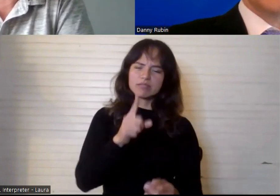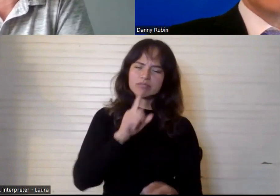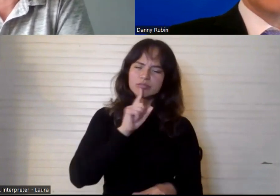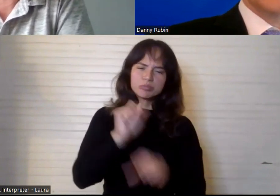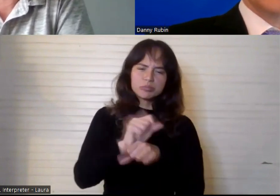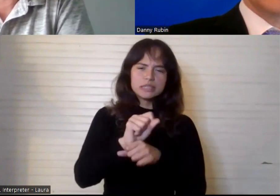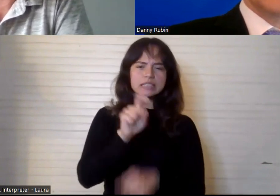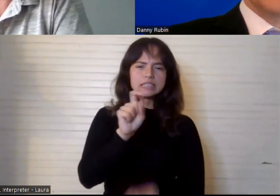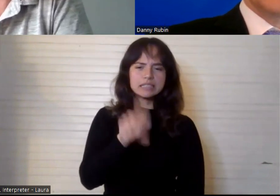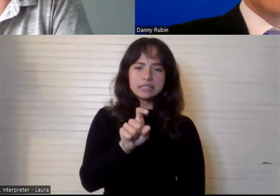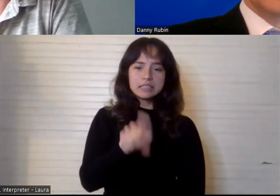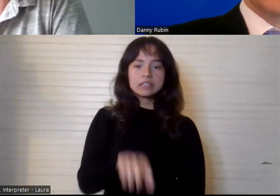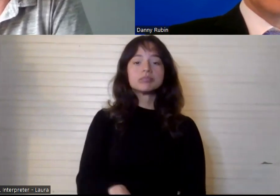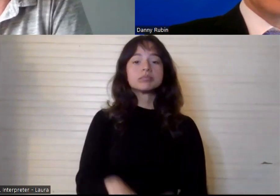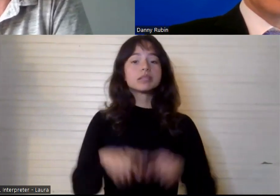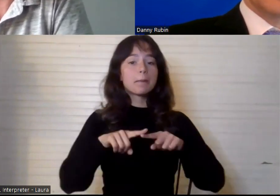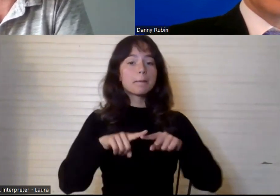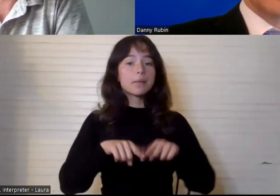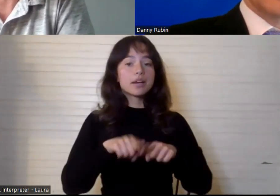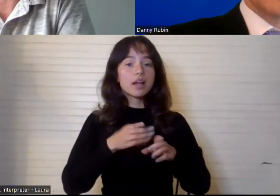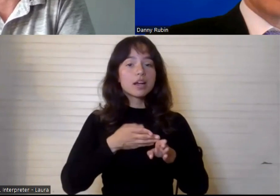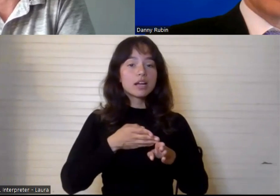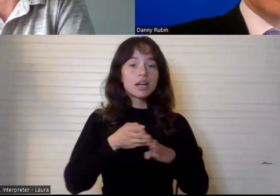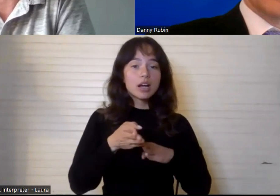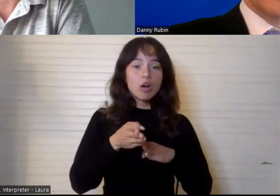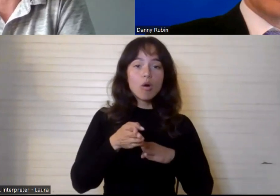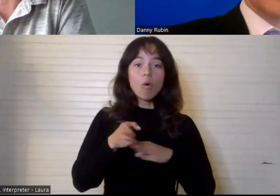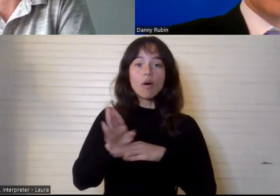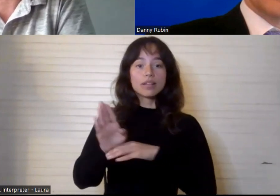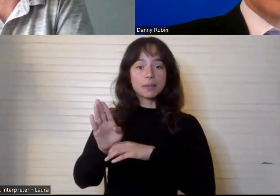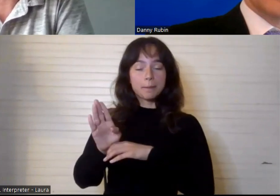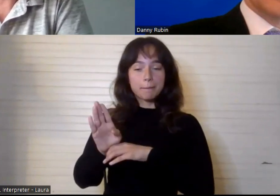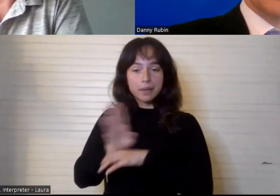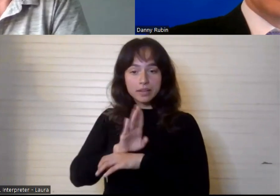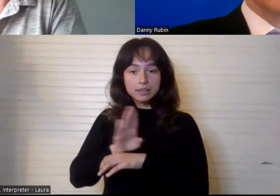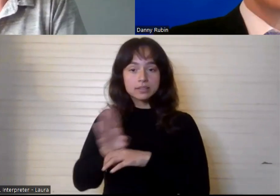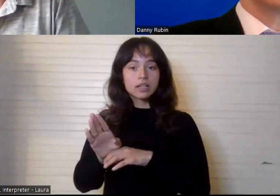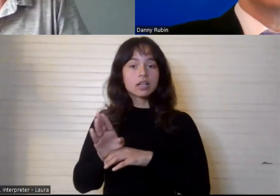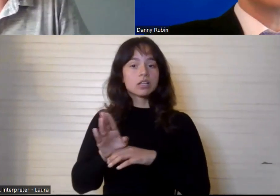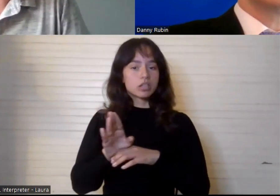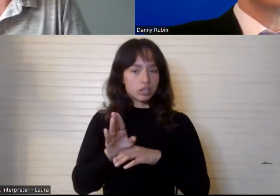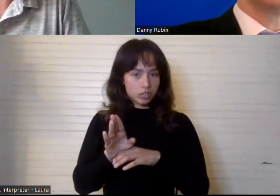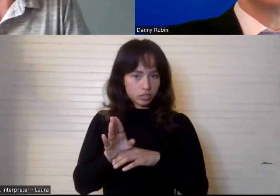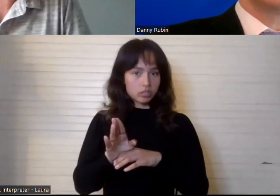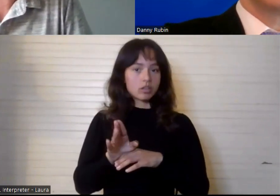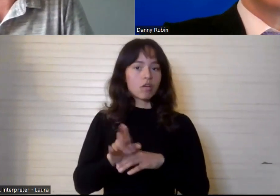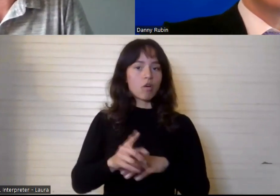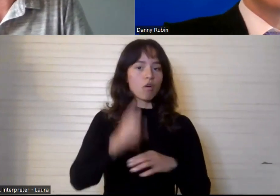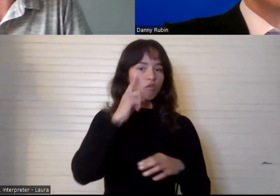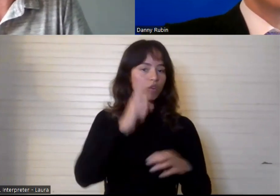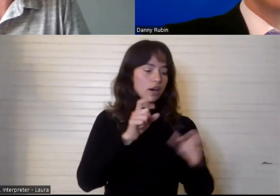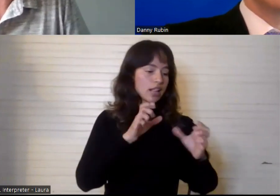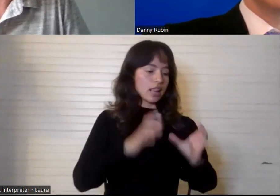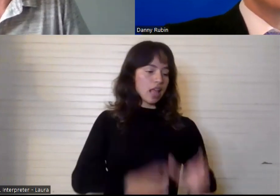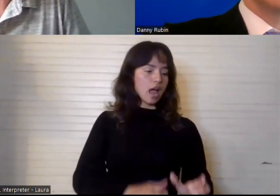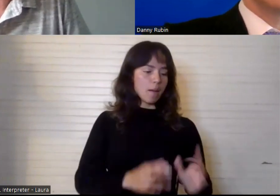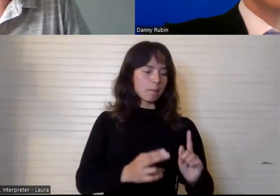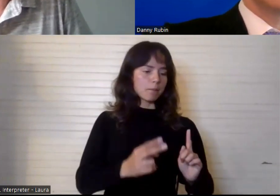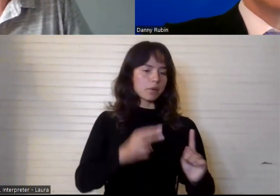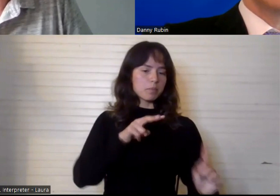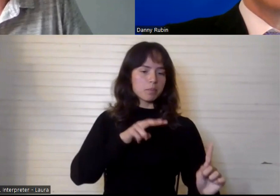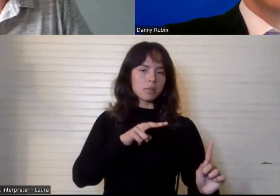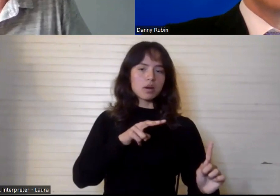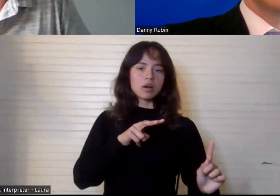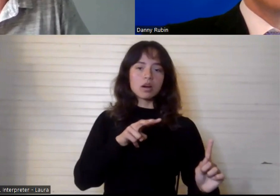industry, depending on the business and the individual or team that we're speaking to on the client side, we typically spend at least 30 minutes or so prior to